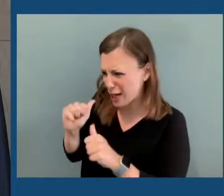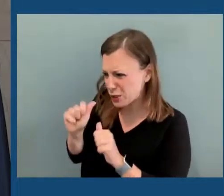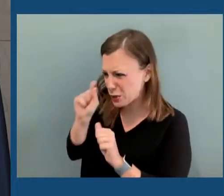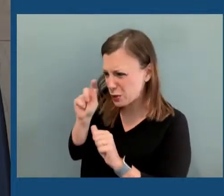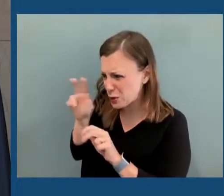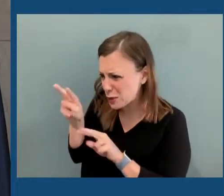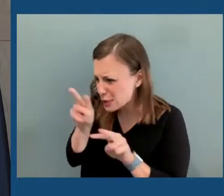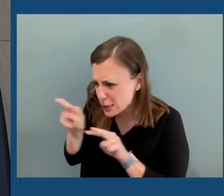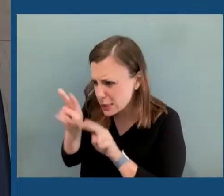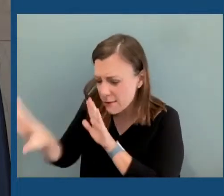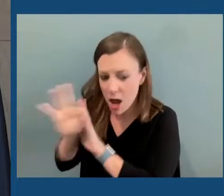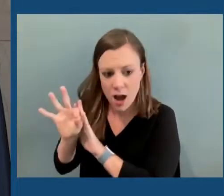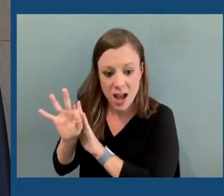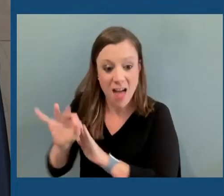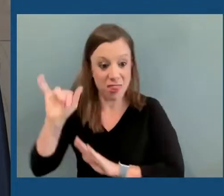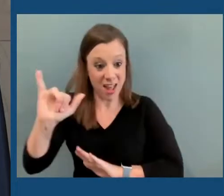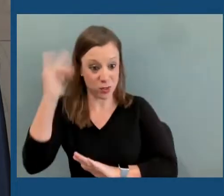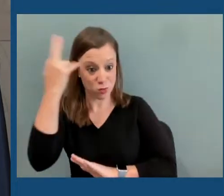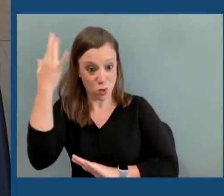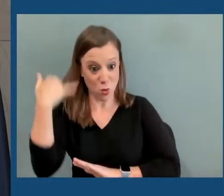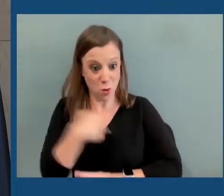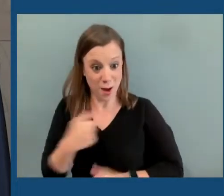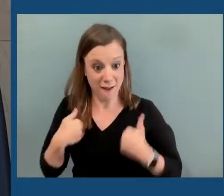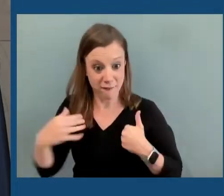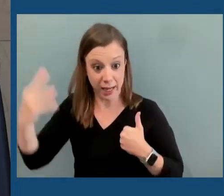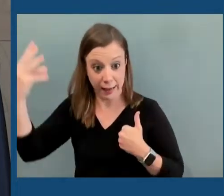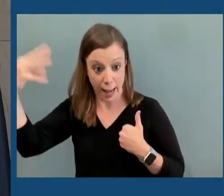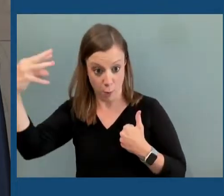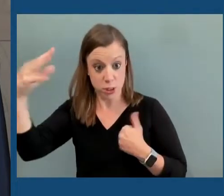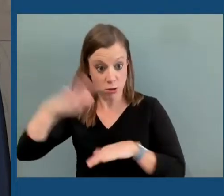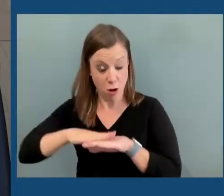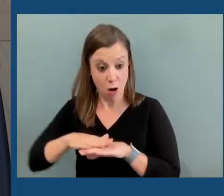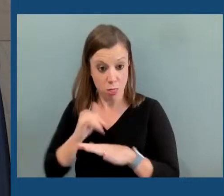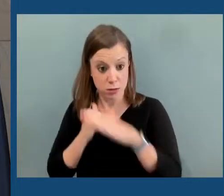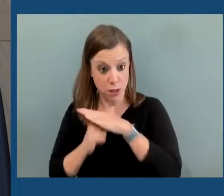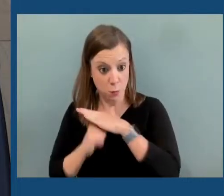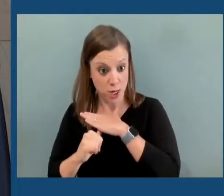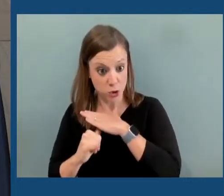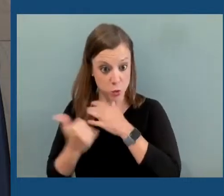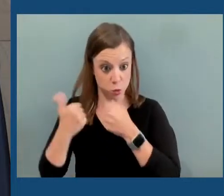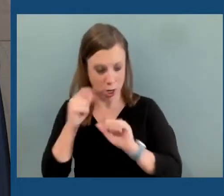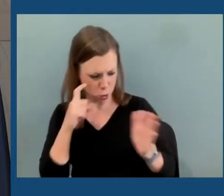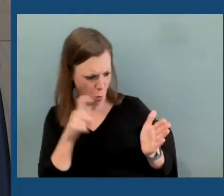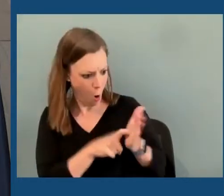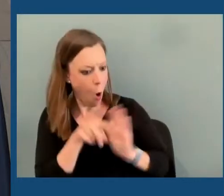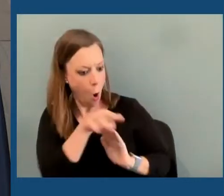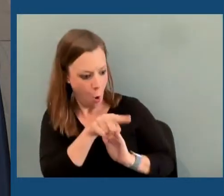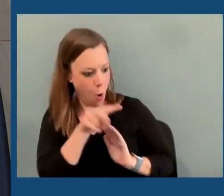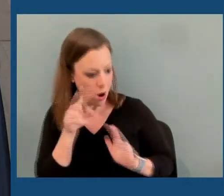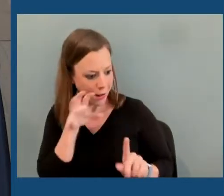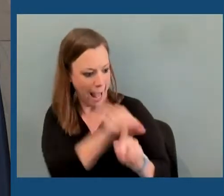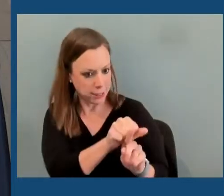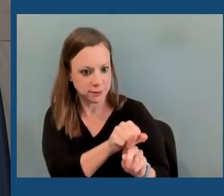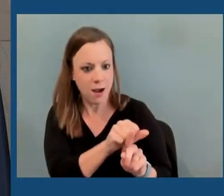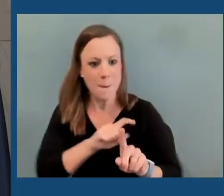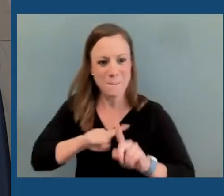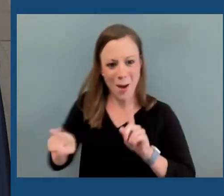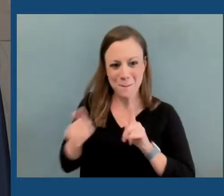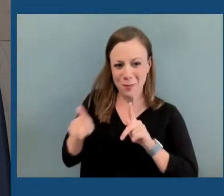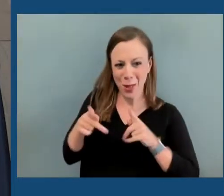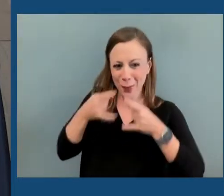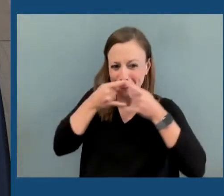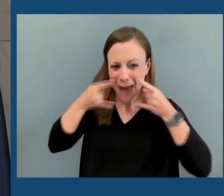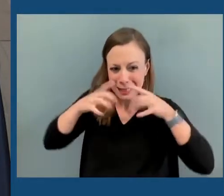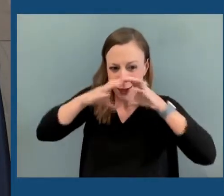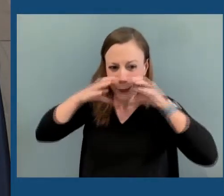able to detect and deter people from committing crimes. But when we have images of people with masks that almost cover up their